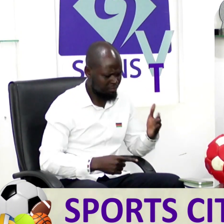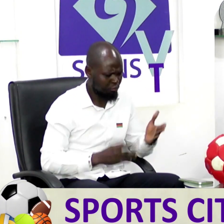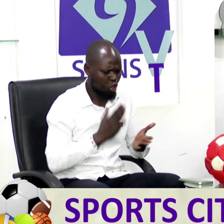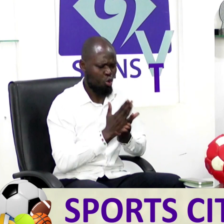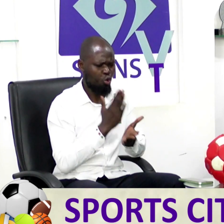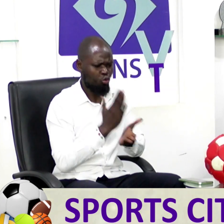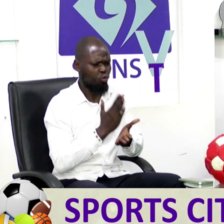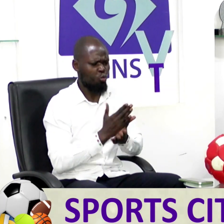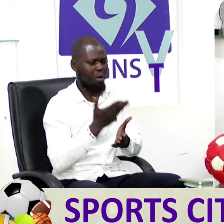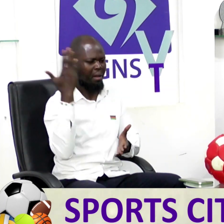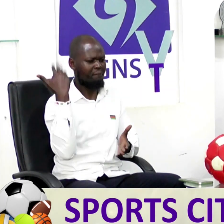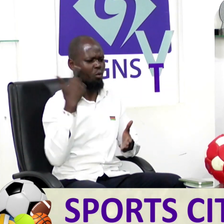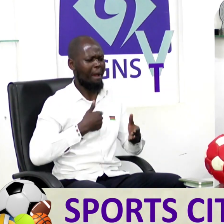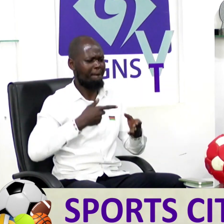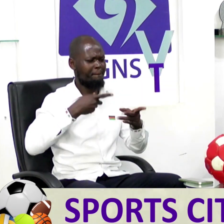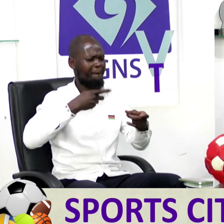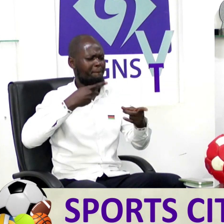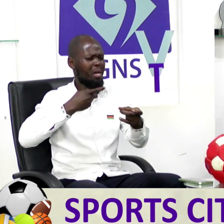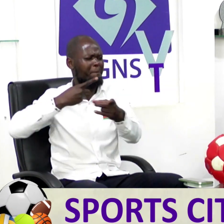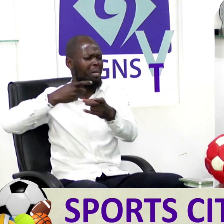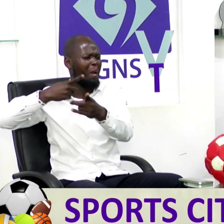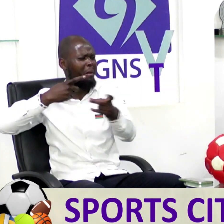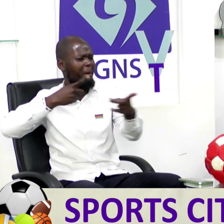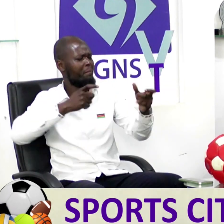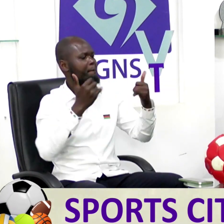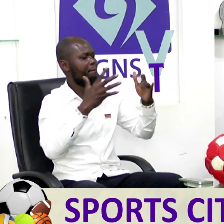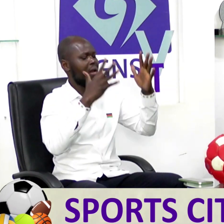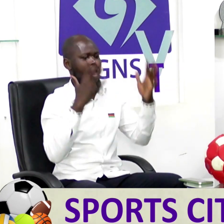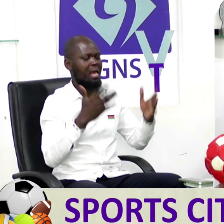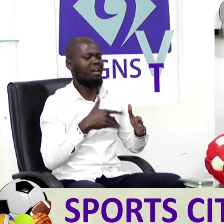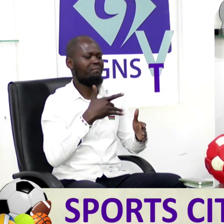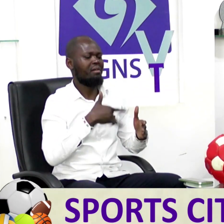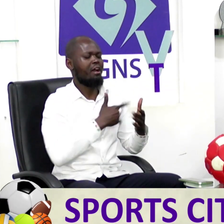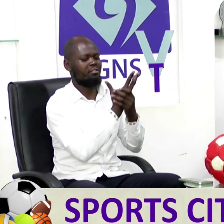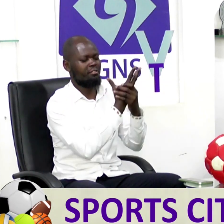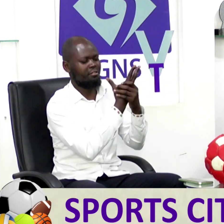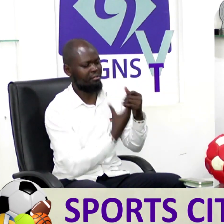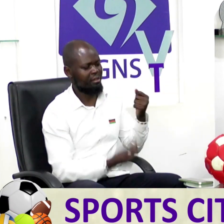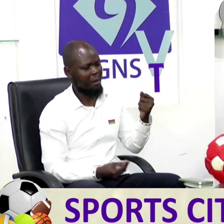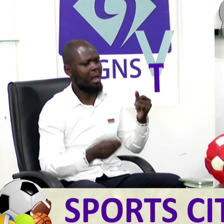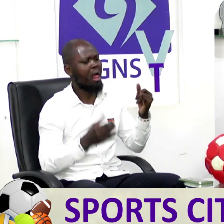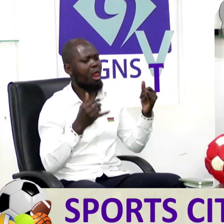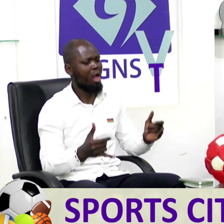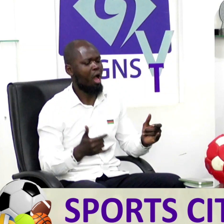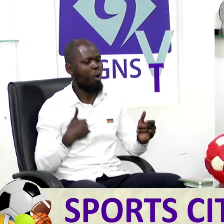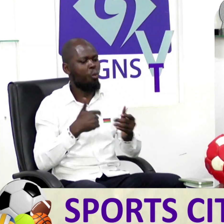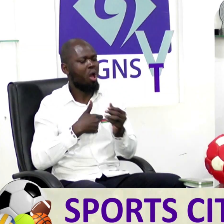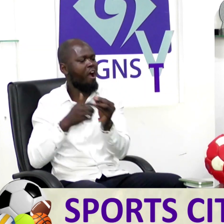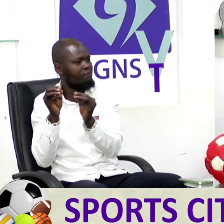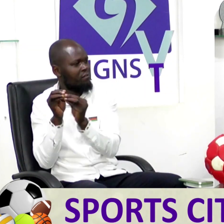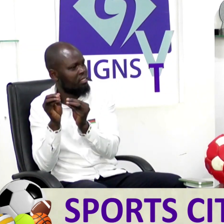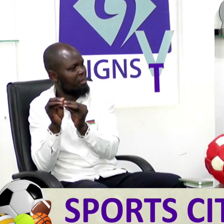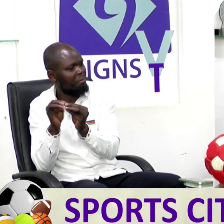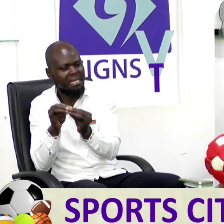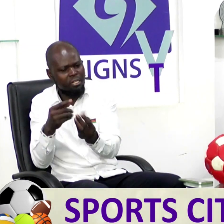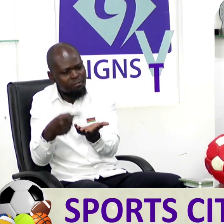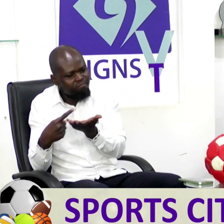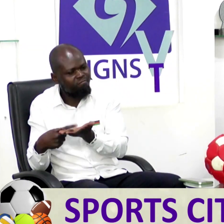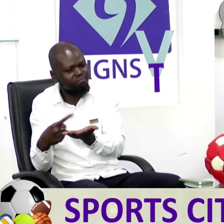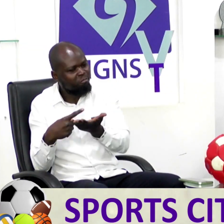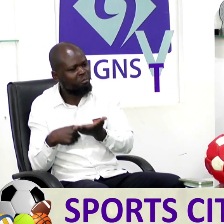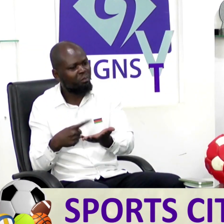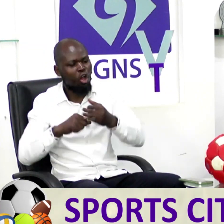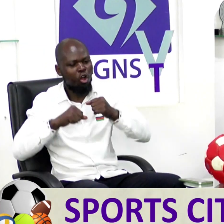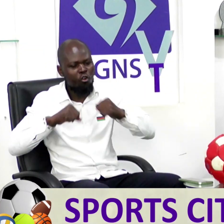do you think he has some concerns? Because the last time he was really criticized with the players, and he was really demotivated